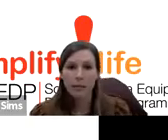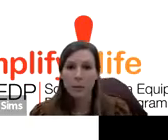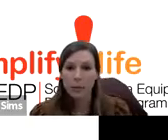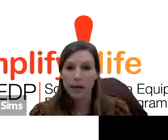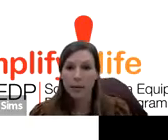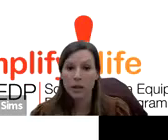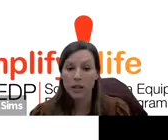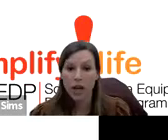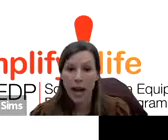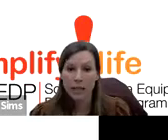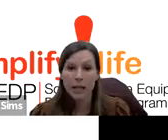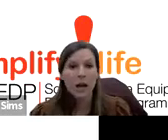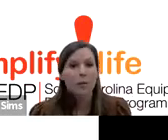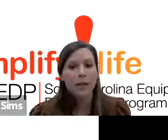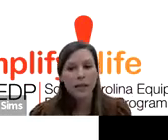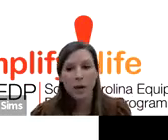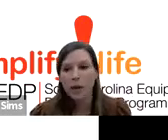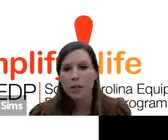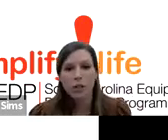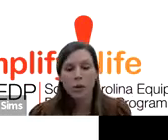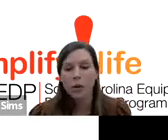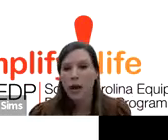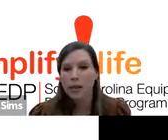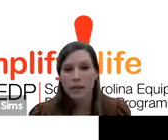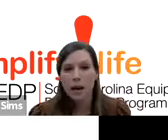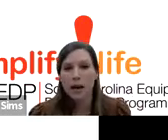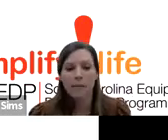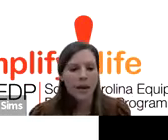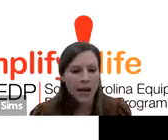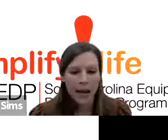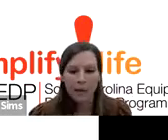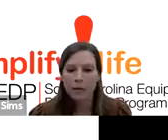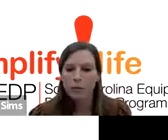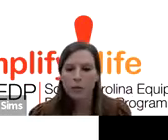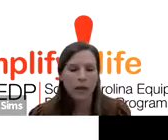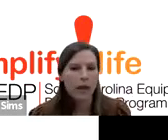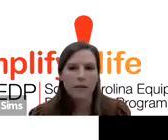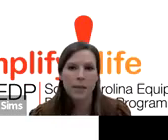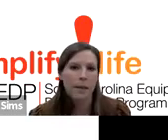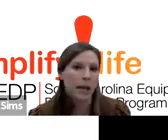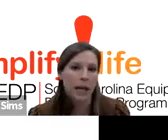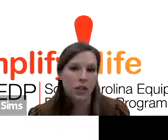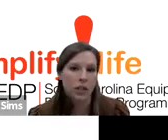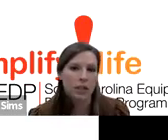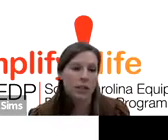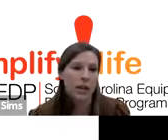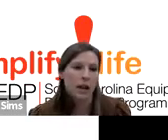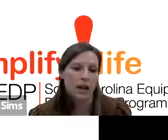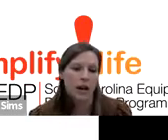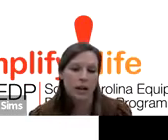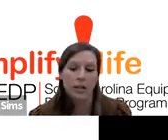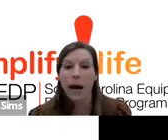second, but I'm going to put my email in the chat. Please email me and just request, hey, I would really love some